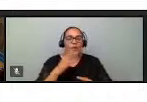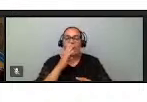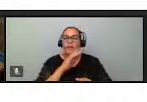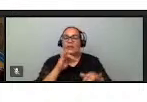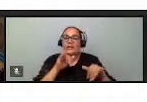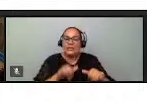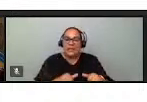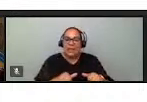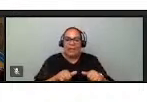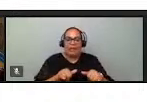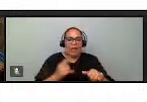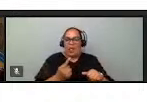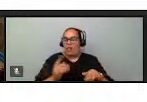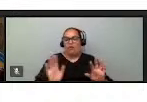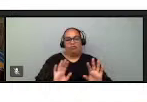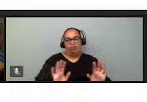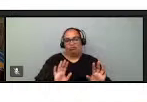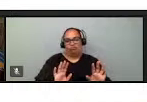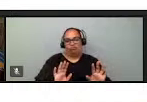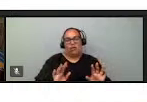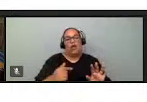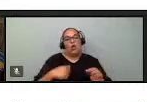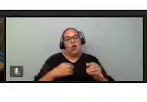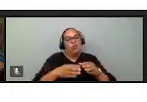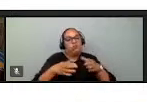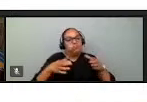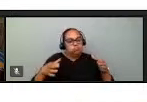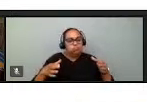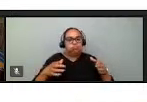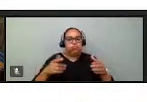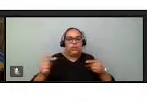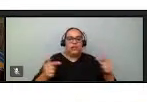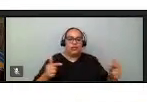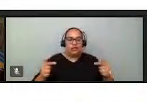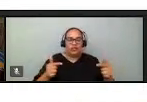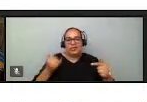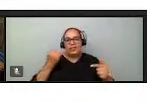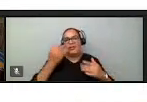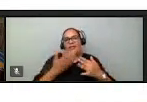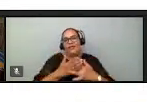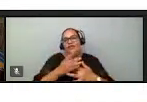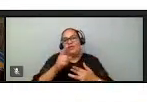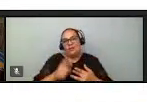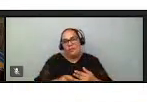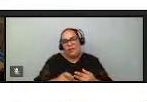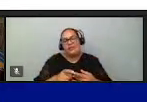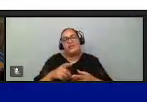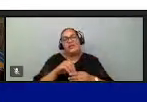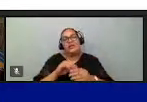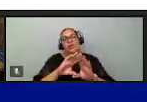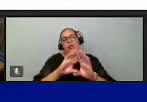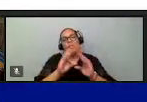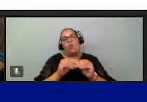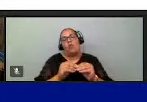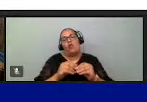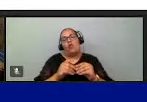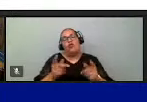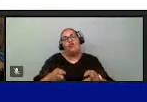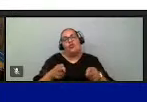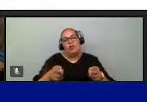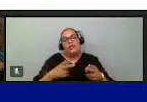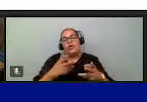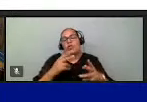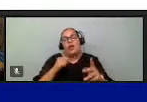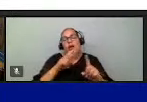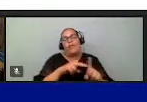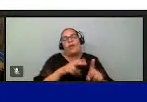on the terminals alone we expand this Logistics intervention into all of transet where it applies to